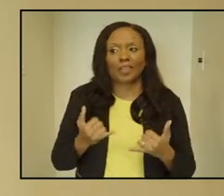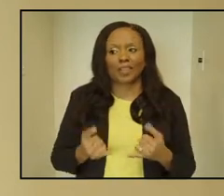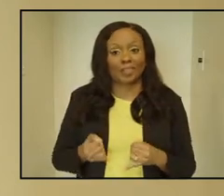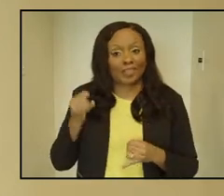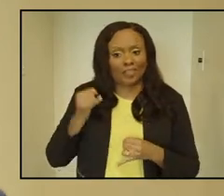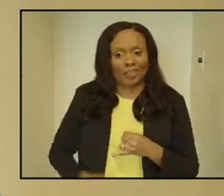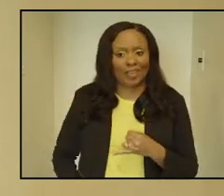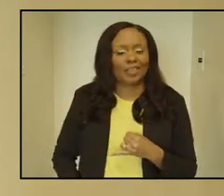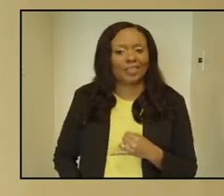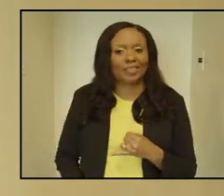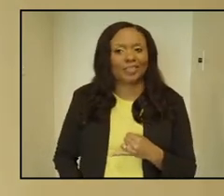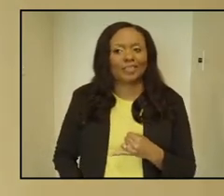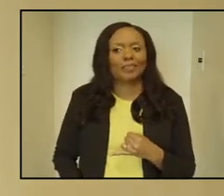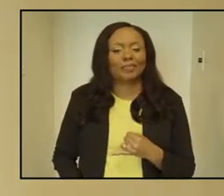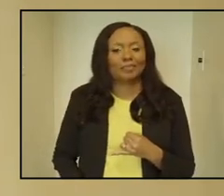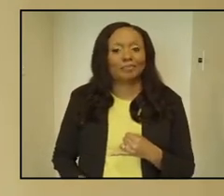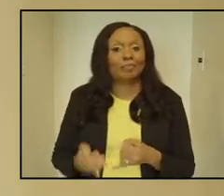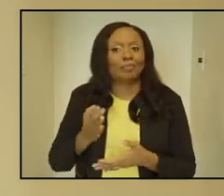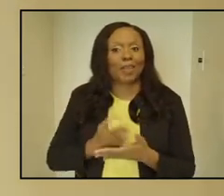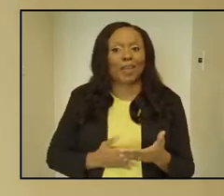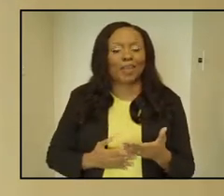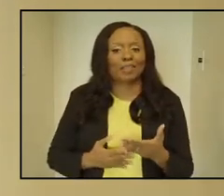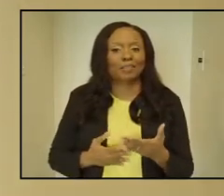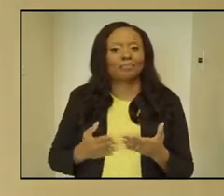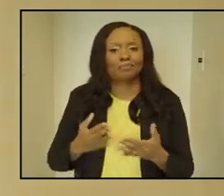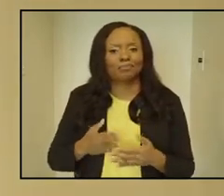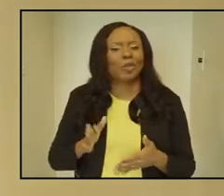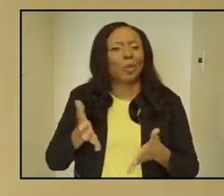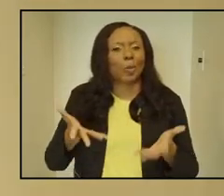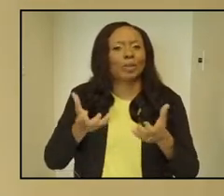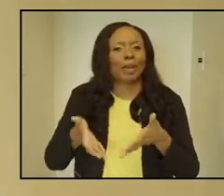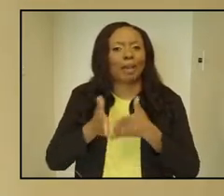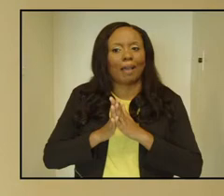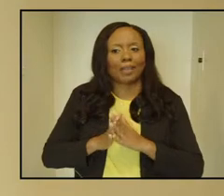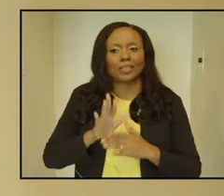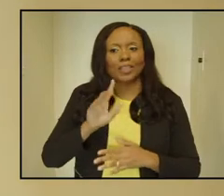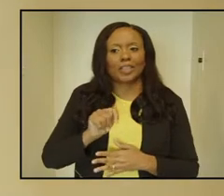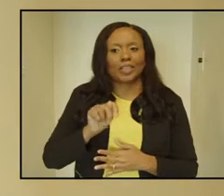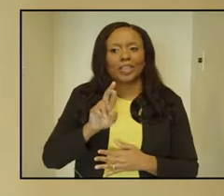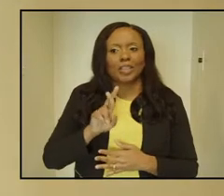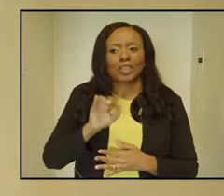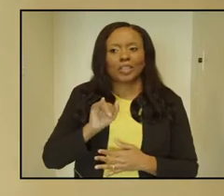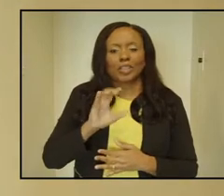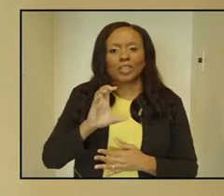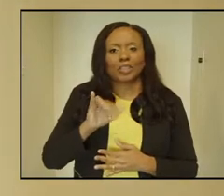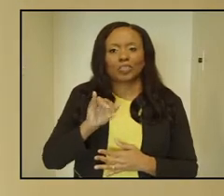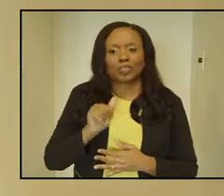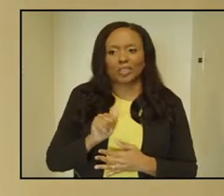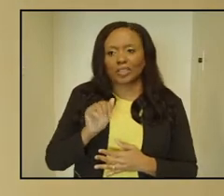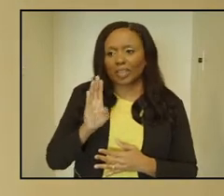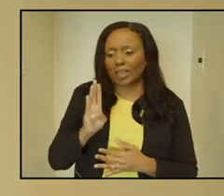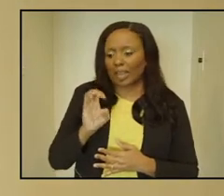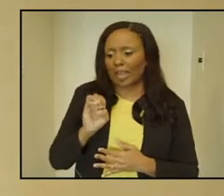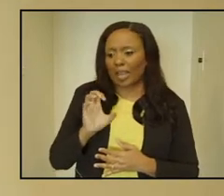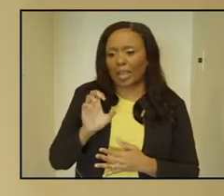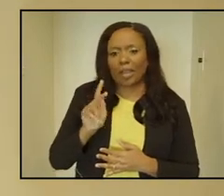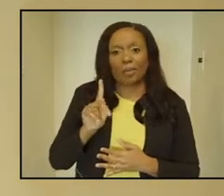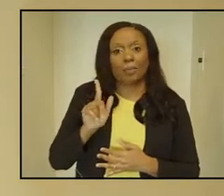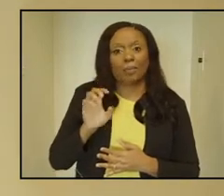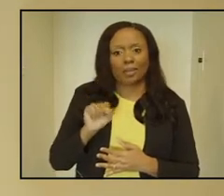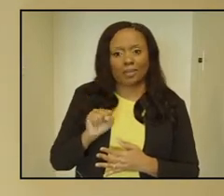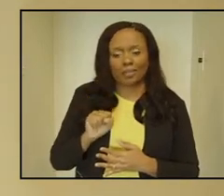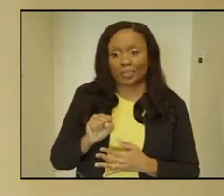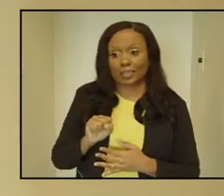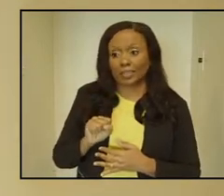we invite Miss Tricia Beckles, Acting Deputy Registrar